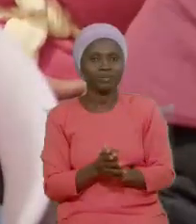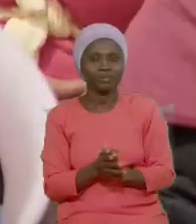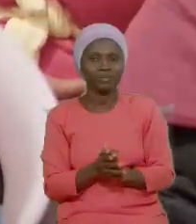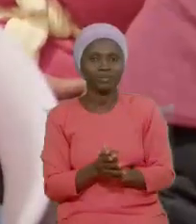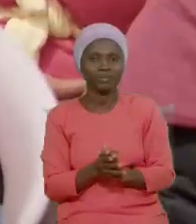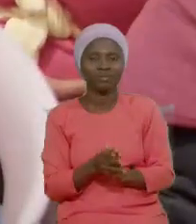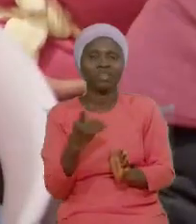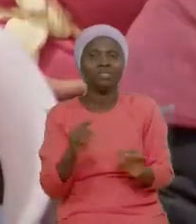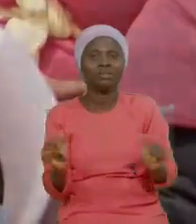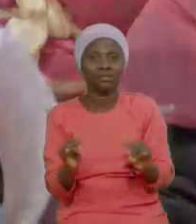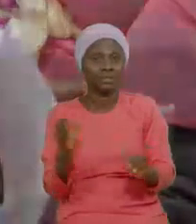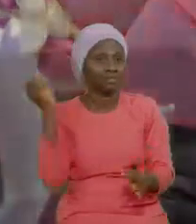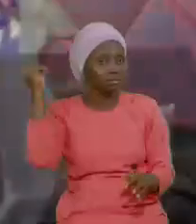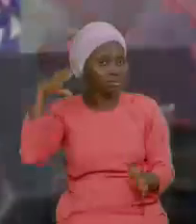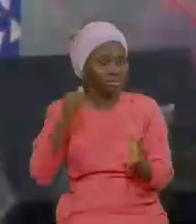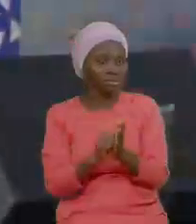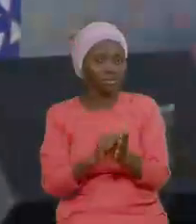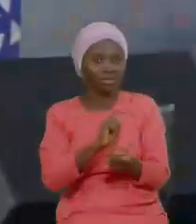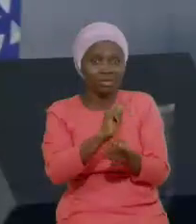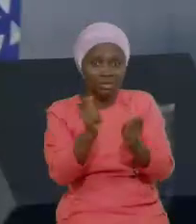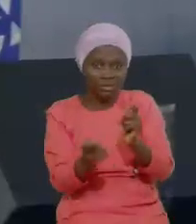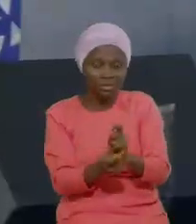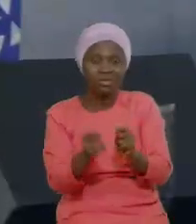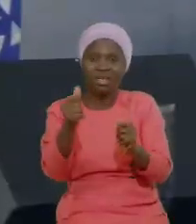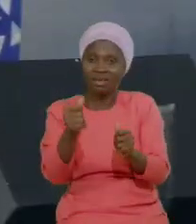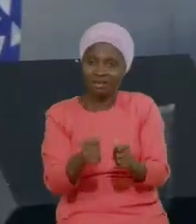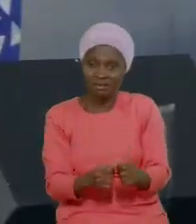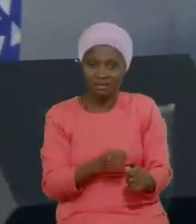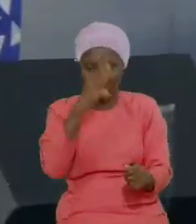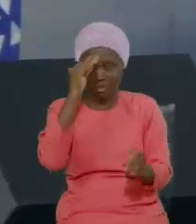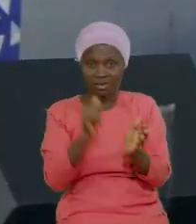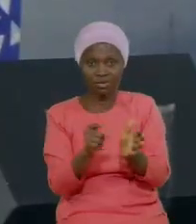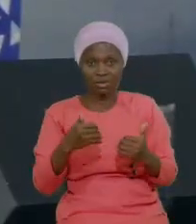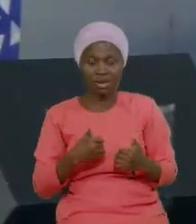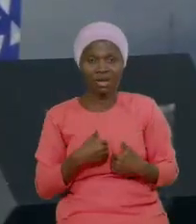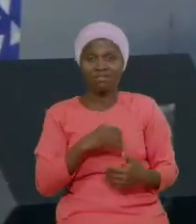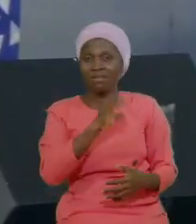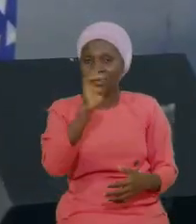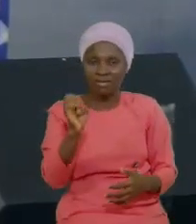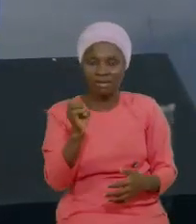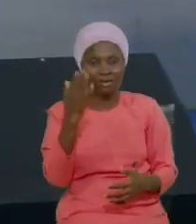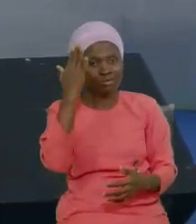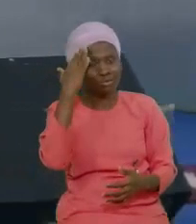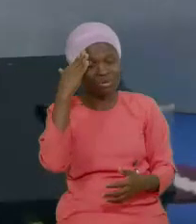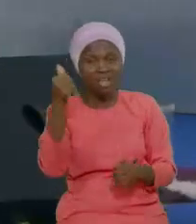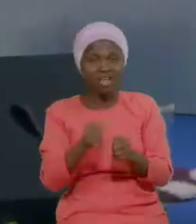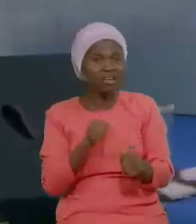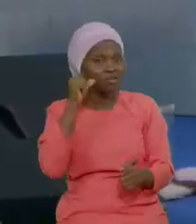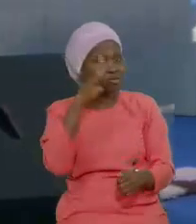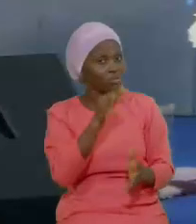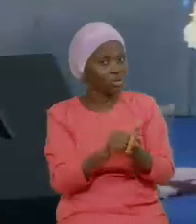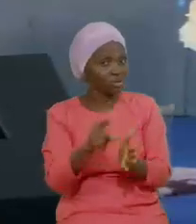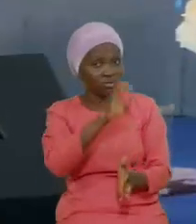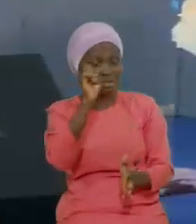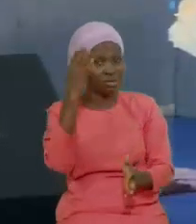The same grace that changed every man you have ever known, every woman you have ever known, that same